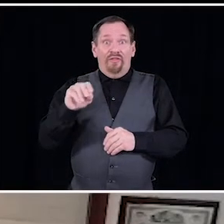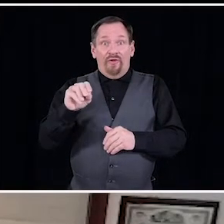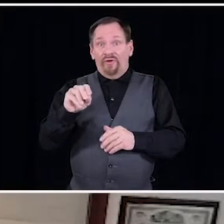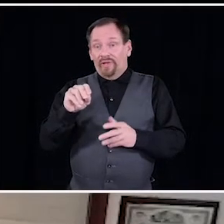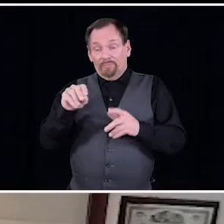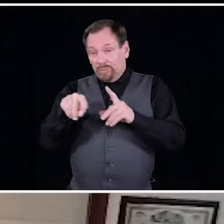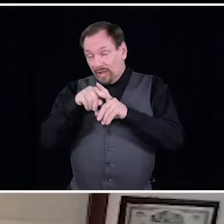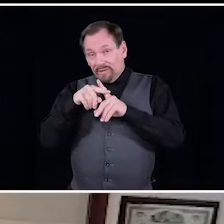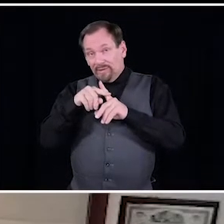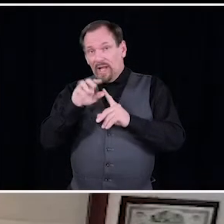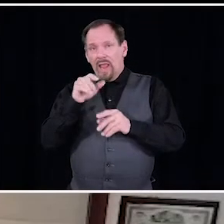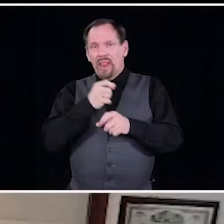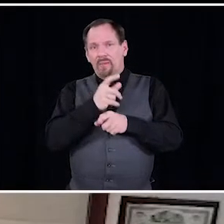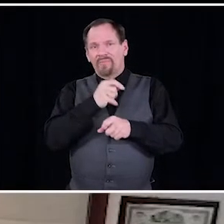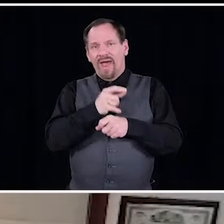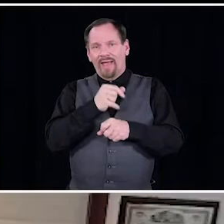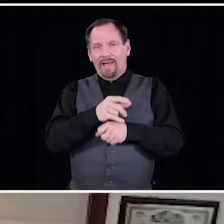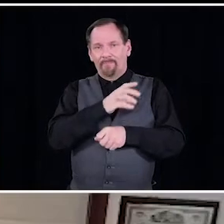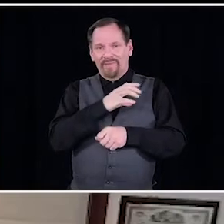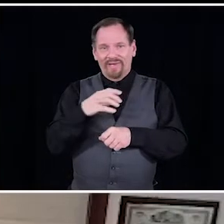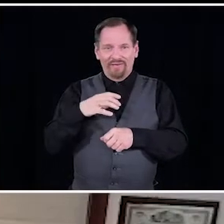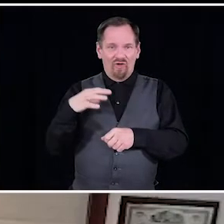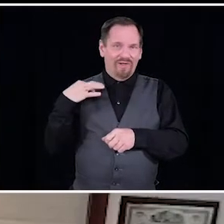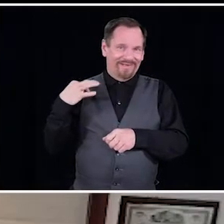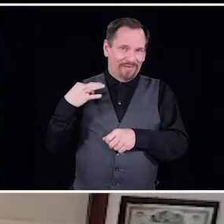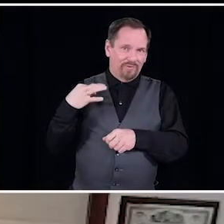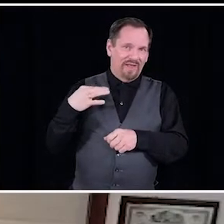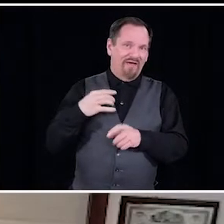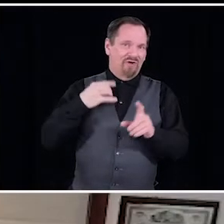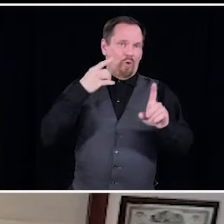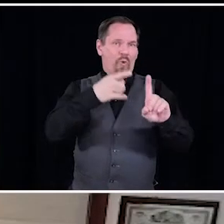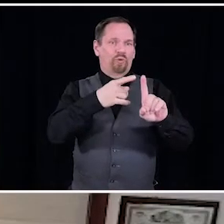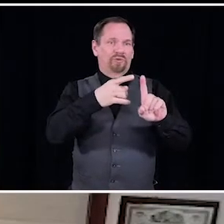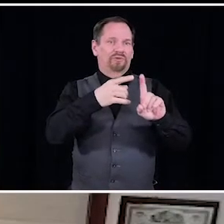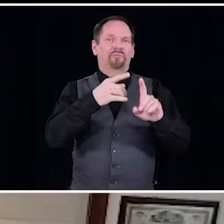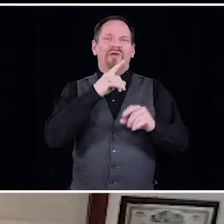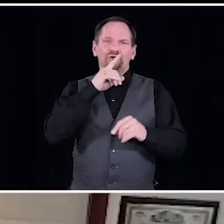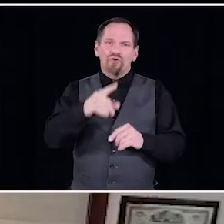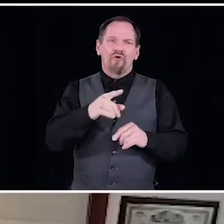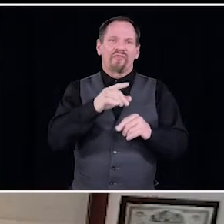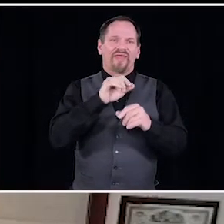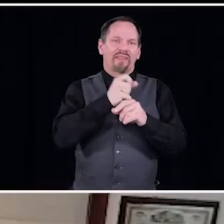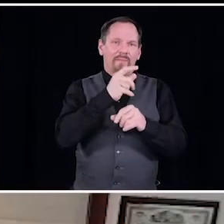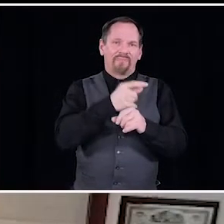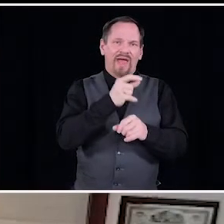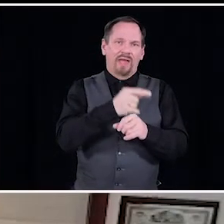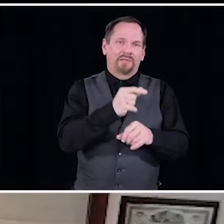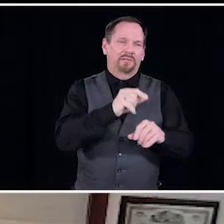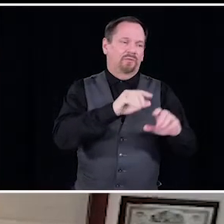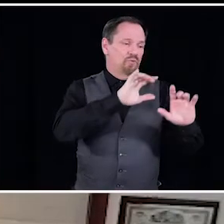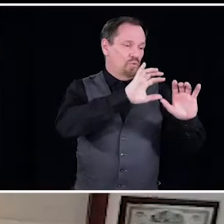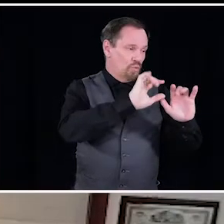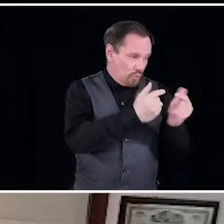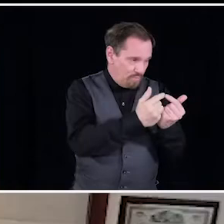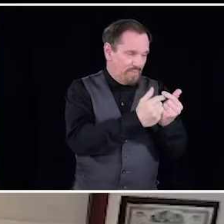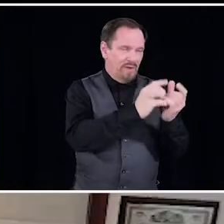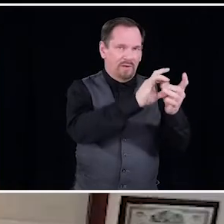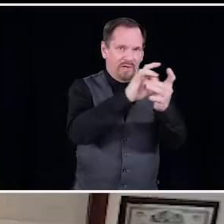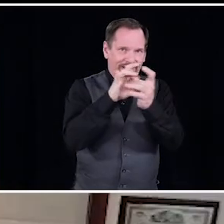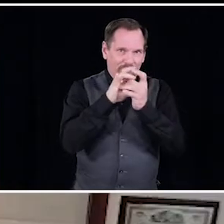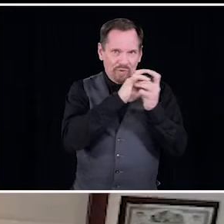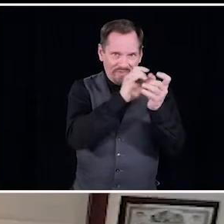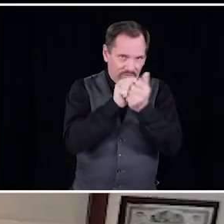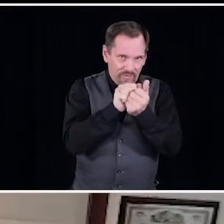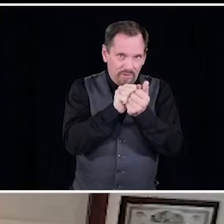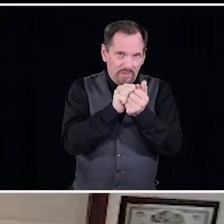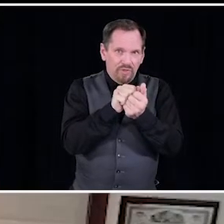30-some alumni committee volunteers have a mission to connect our alumni with each other, to support current engineering students, and to serve